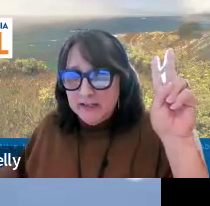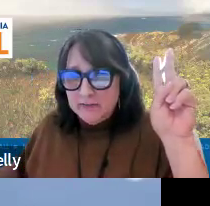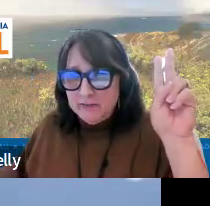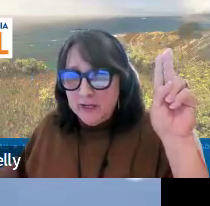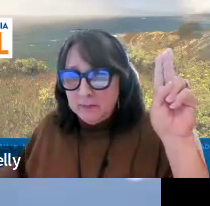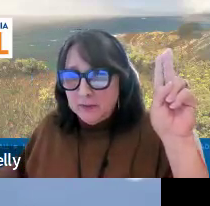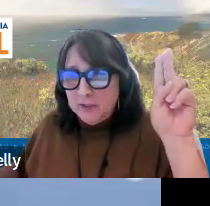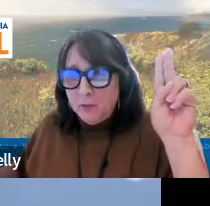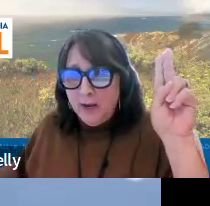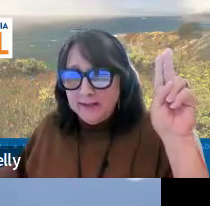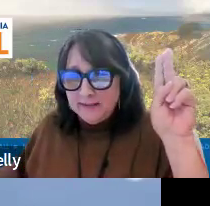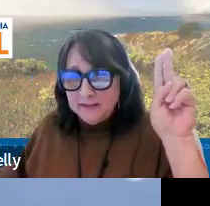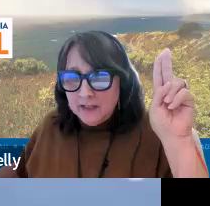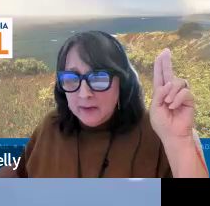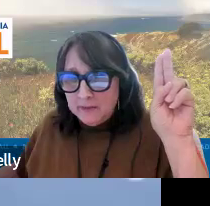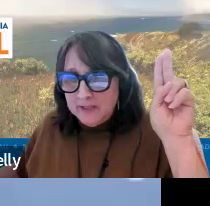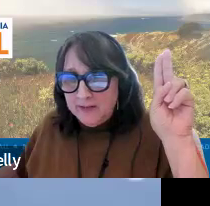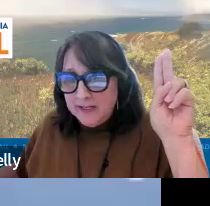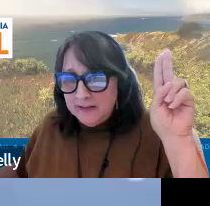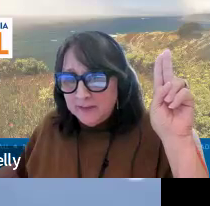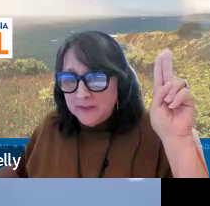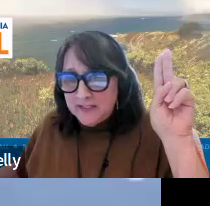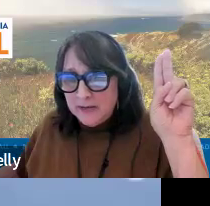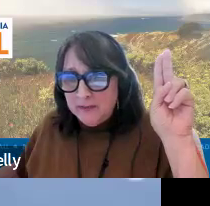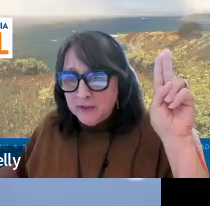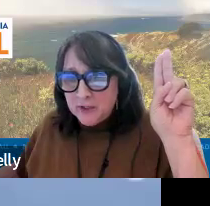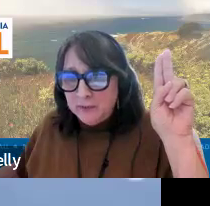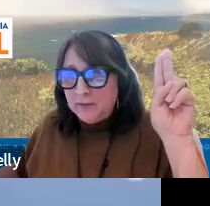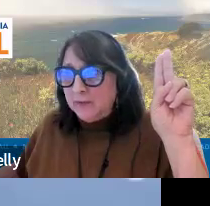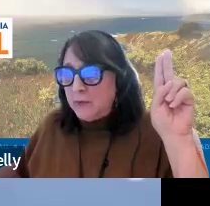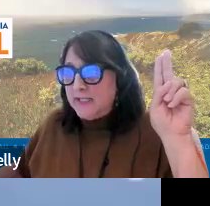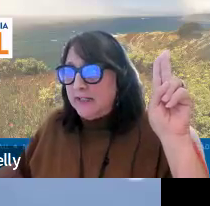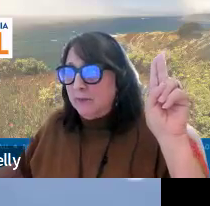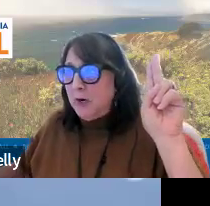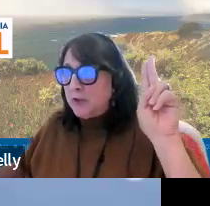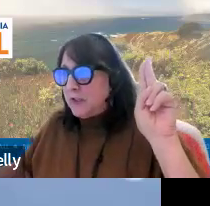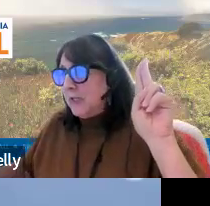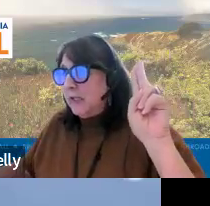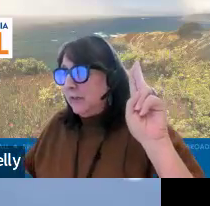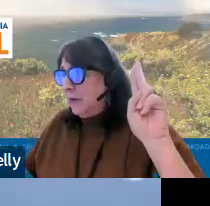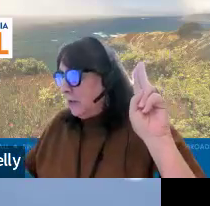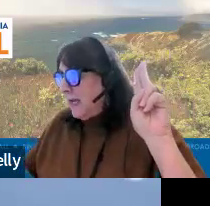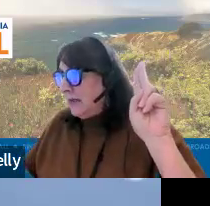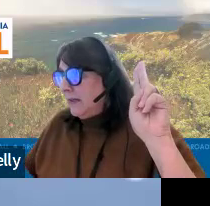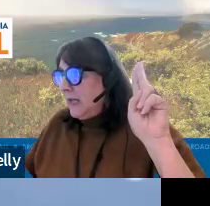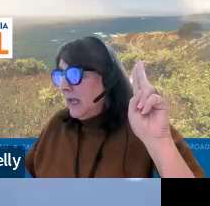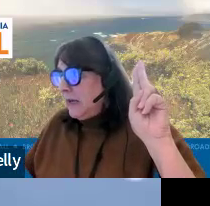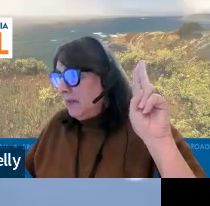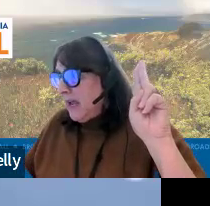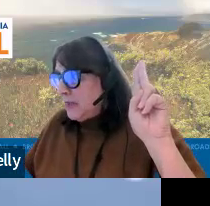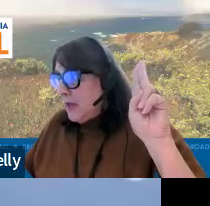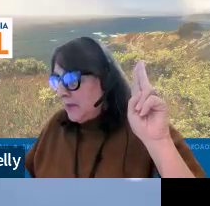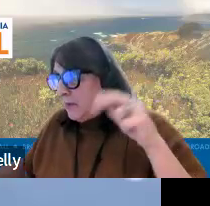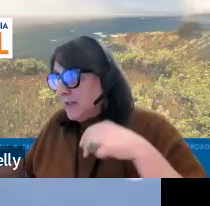towards the end of Q1. I believe, Ann, that's what the timeline shows, is towards the end of March. So that,